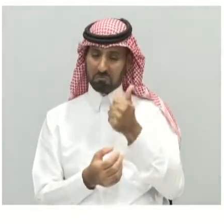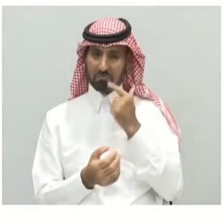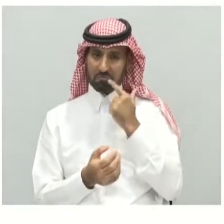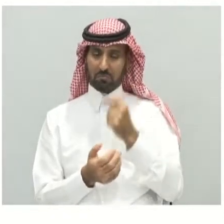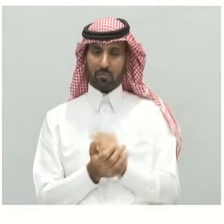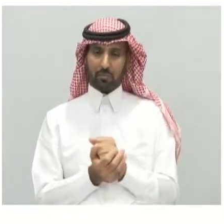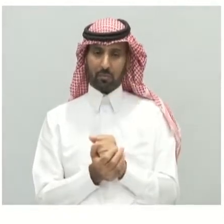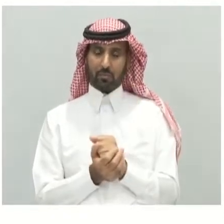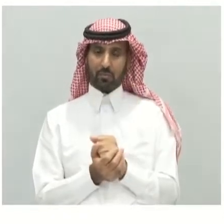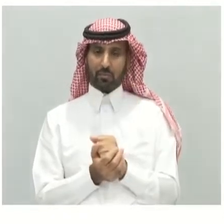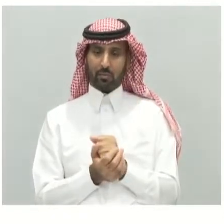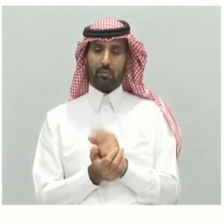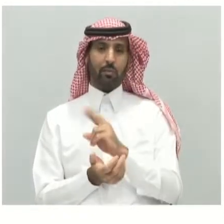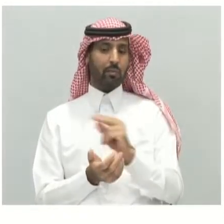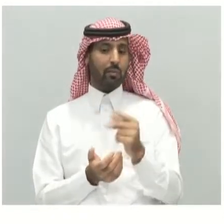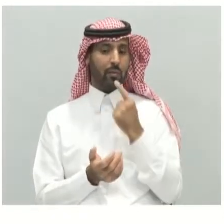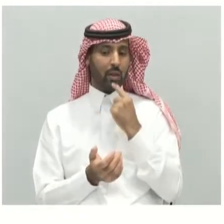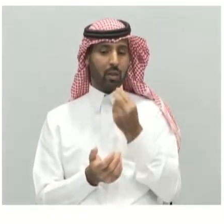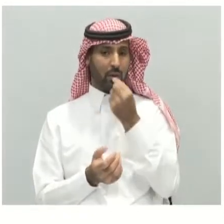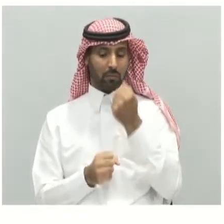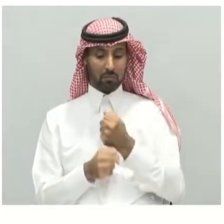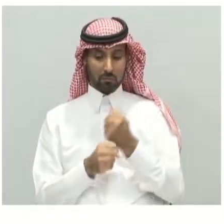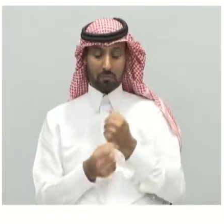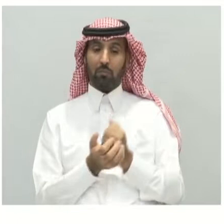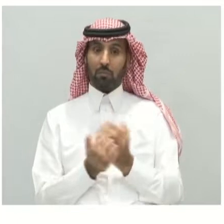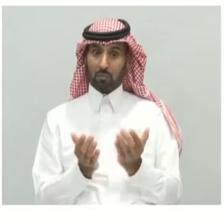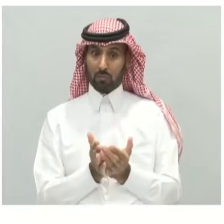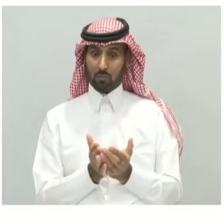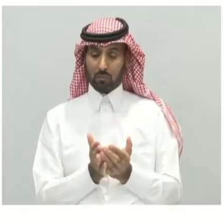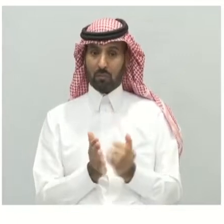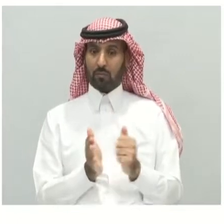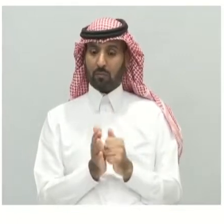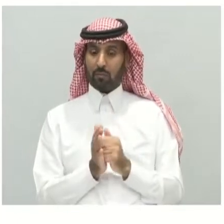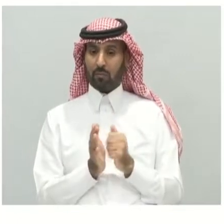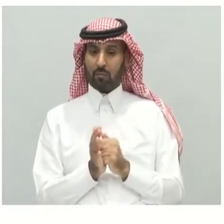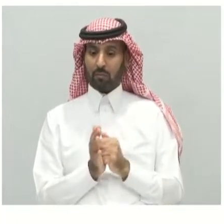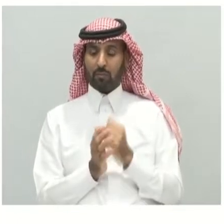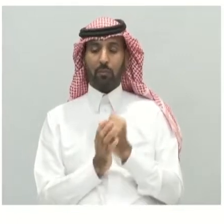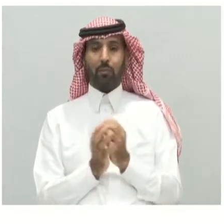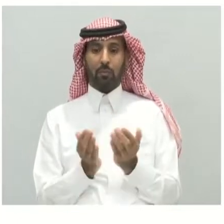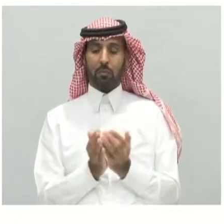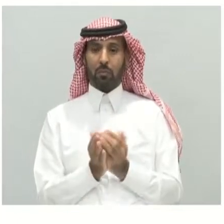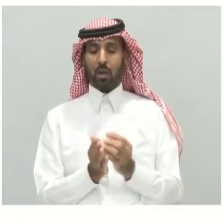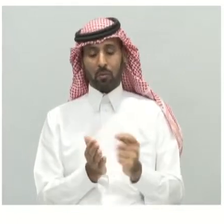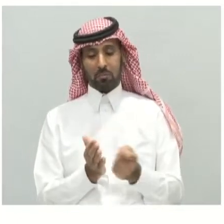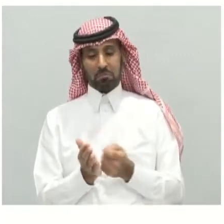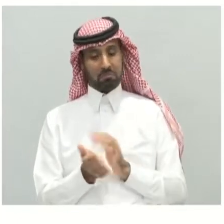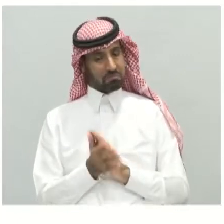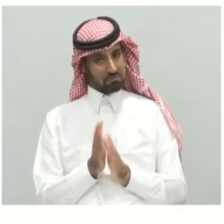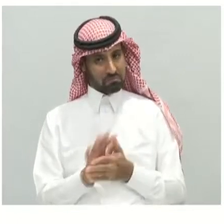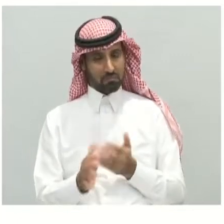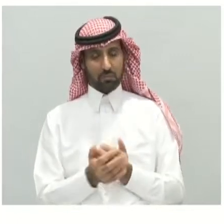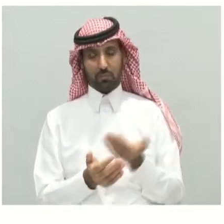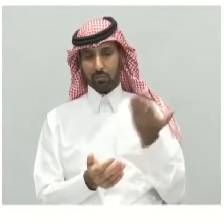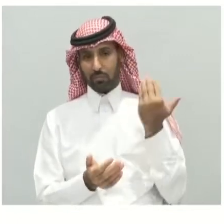Another example, I did my homework yesterday, okay? This is